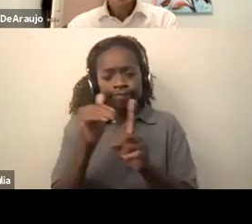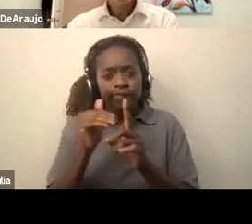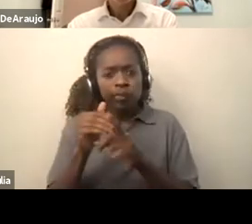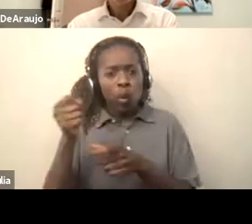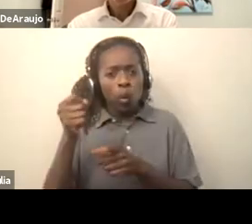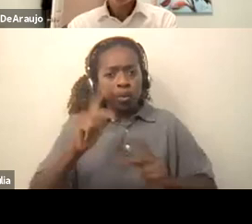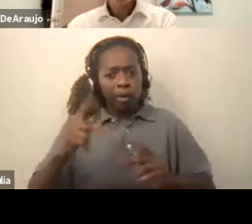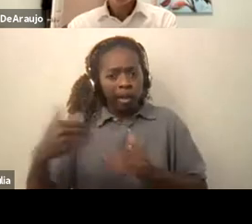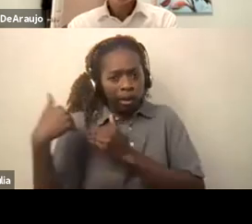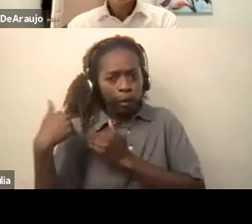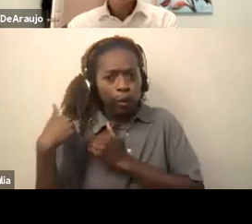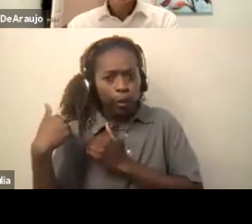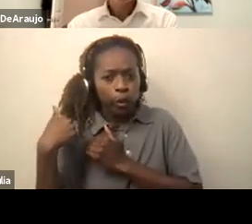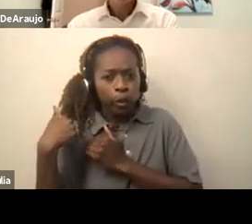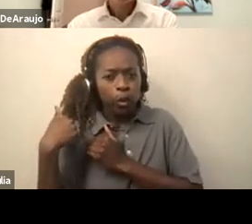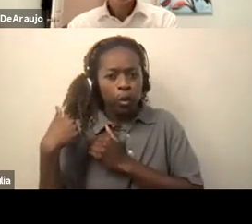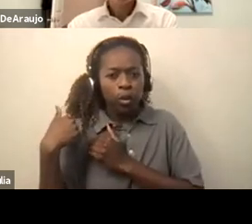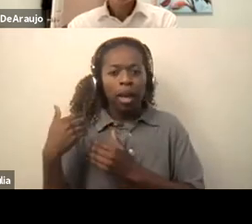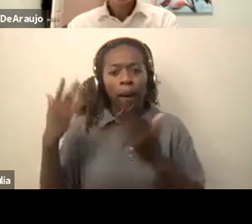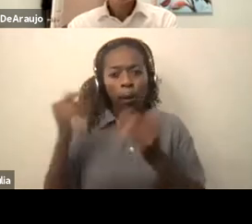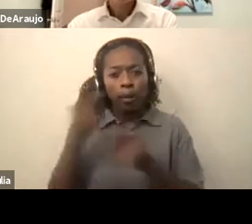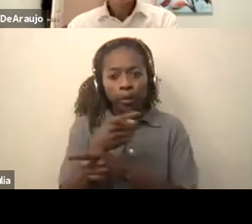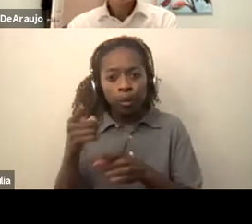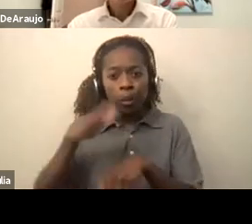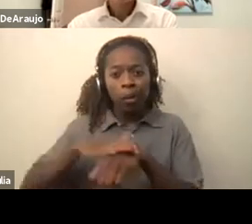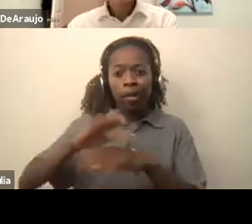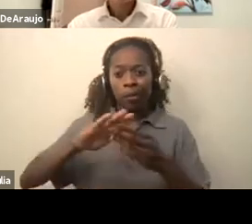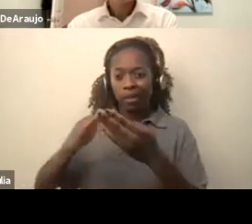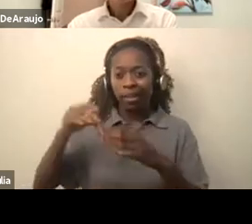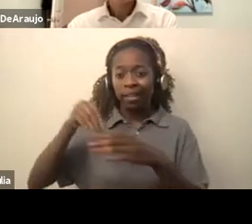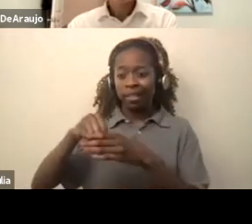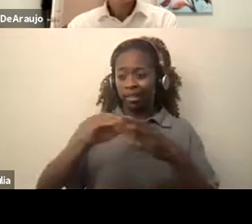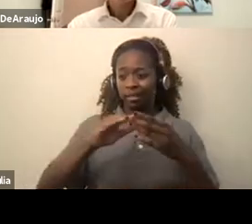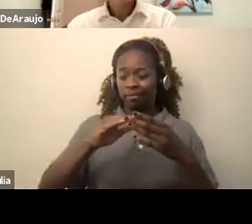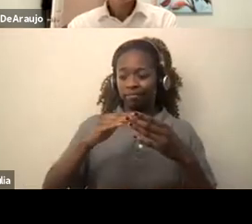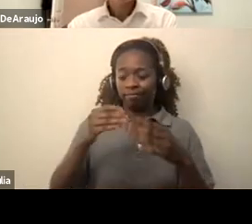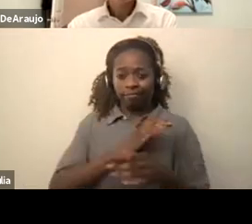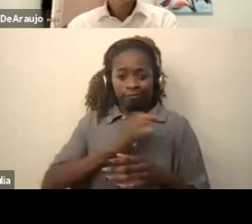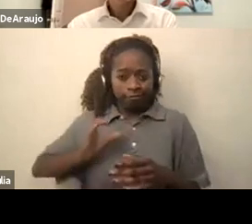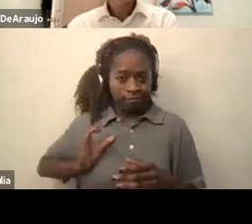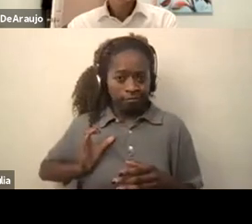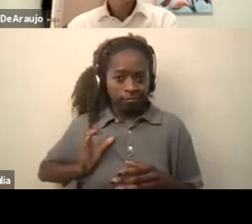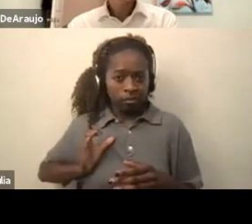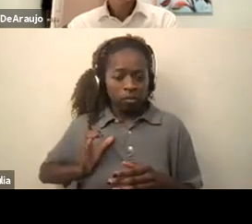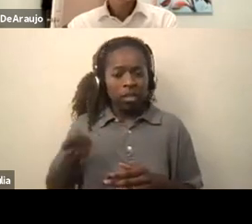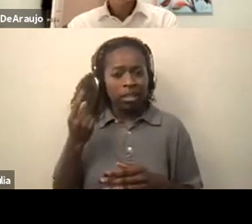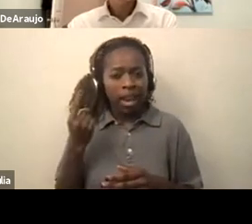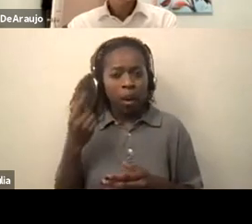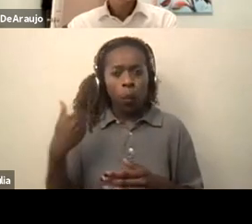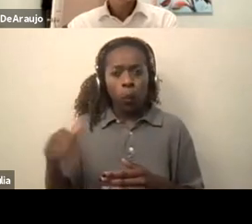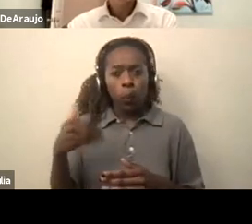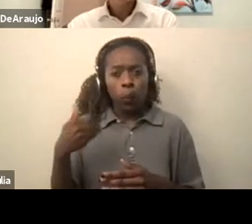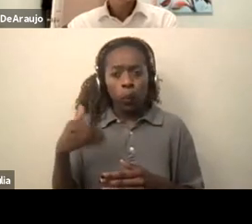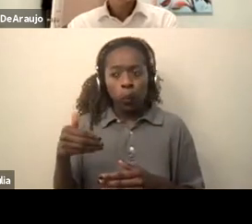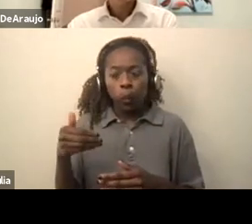harmed i hope that everyone on the committee and community will understand the great cost it is for victims and families to come forward to